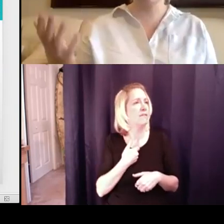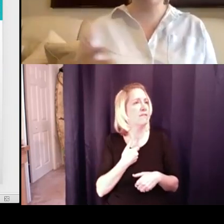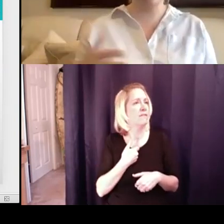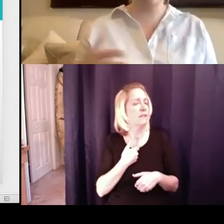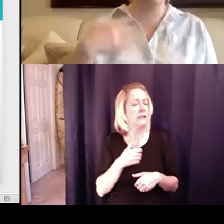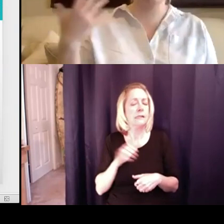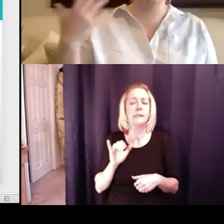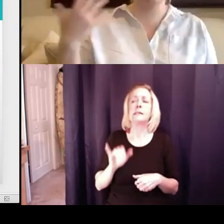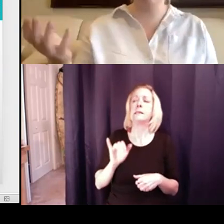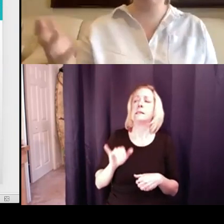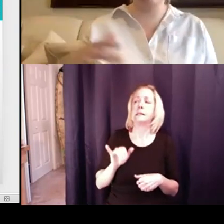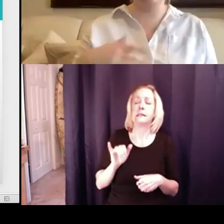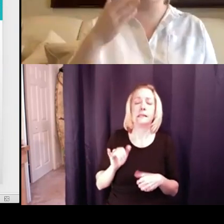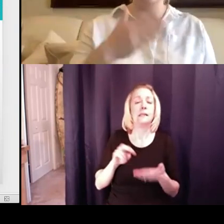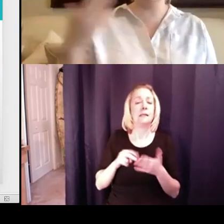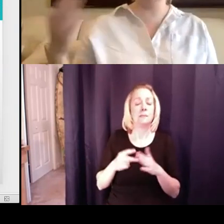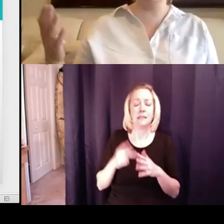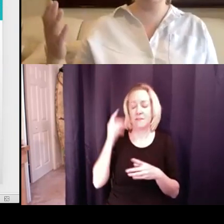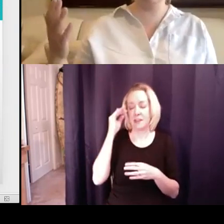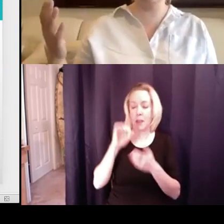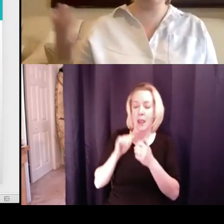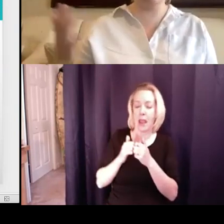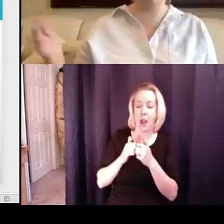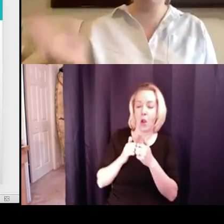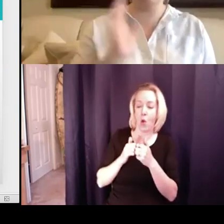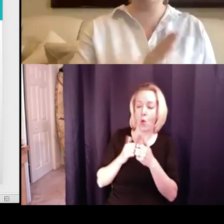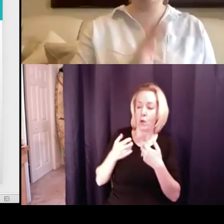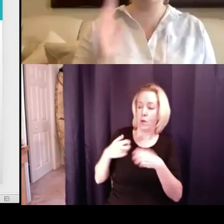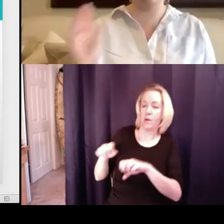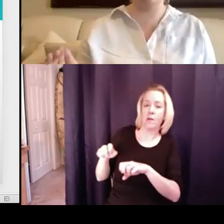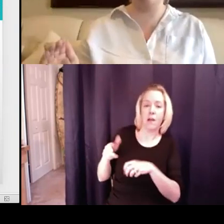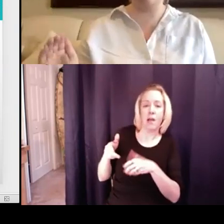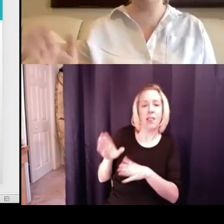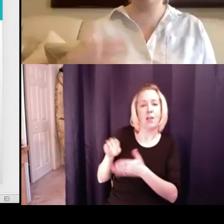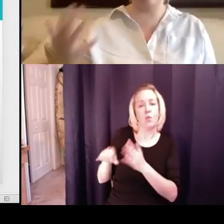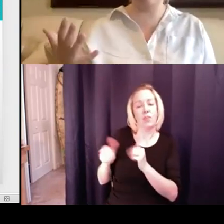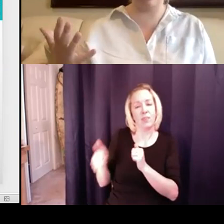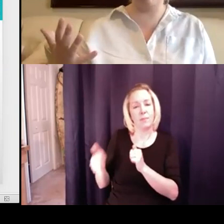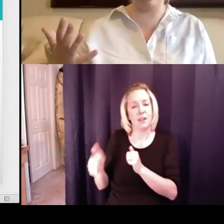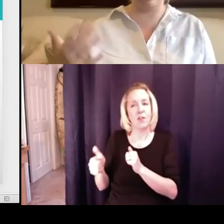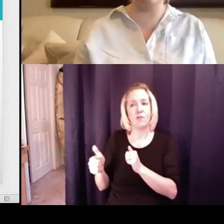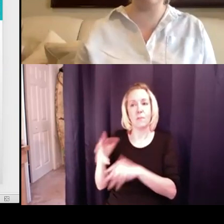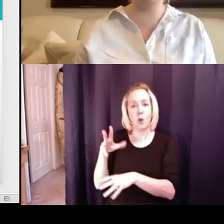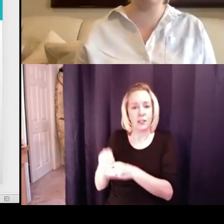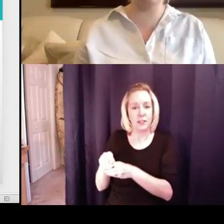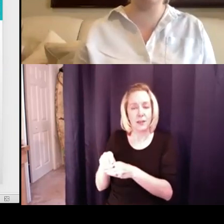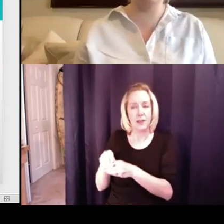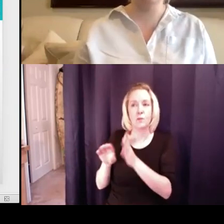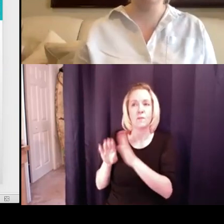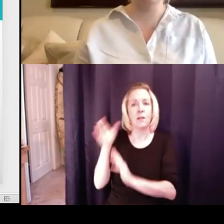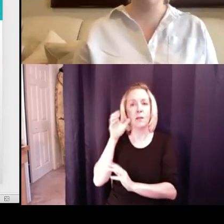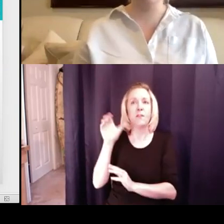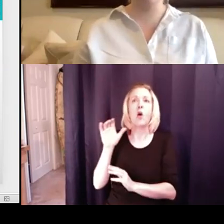once a day or several times a week, letting them participate in the whole routine from start to finish to kind of develop that concept.